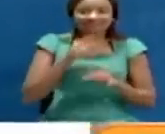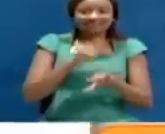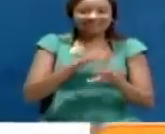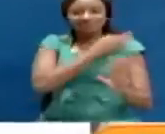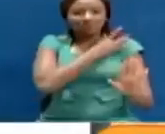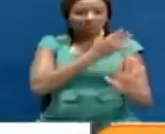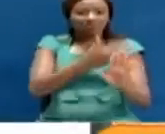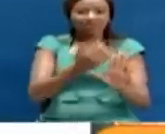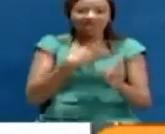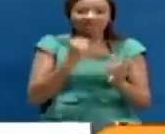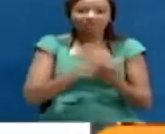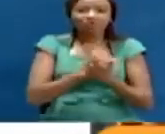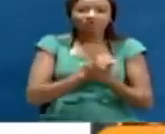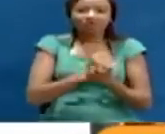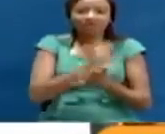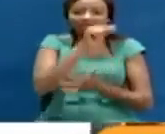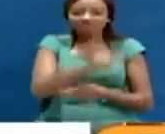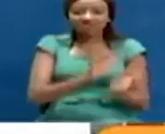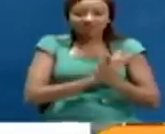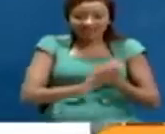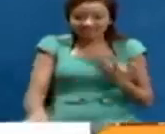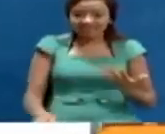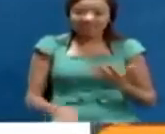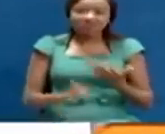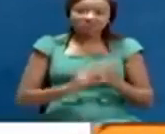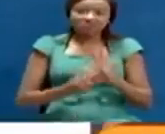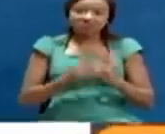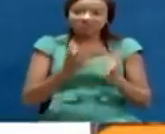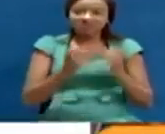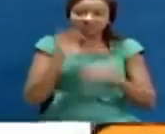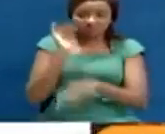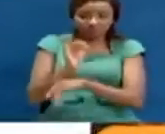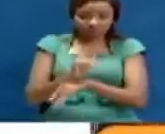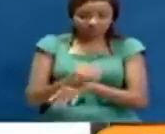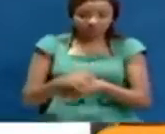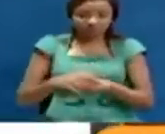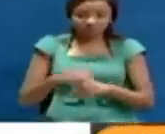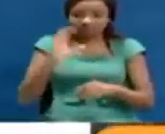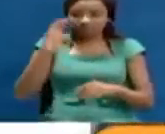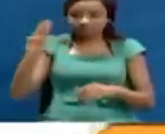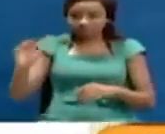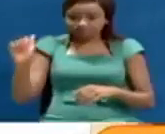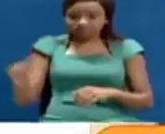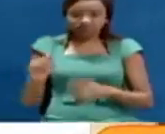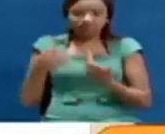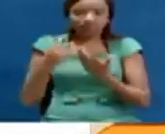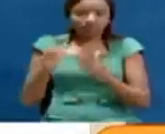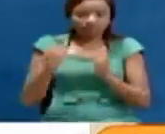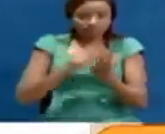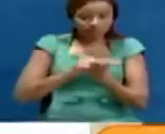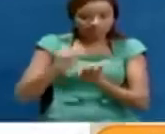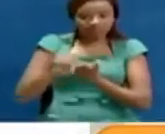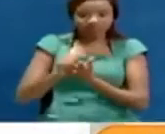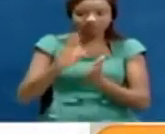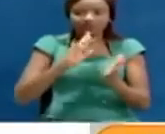Auditor General meant that the affected firms would have to seek permission from the Capital Markets Authority to delay publishing their